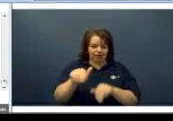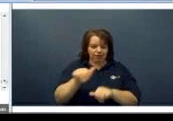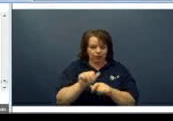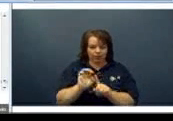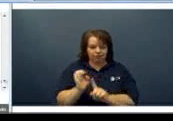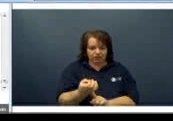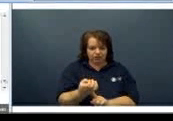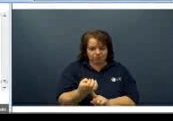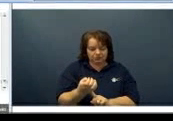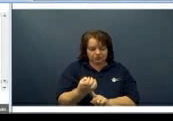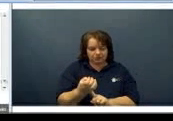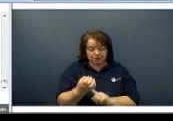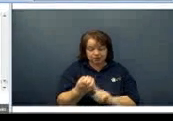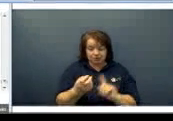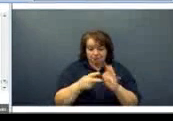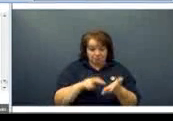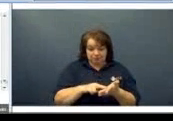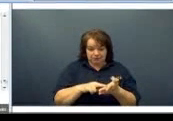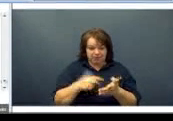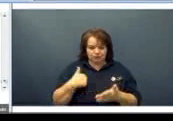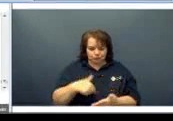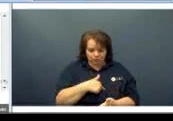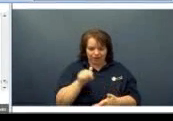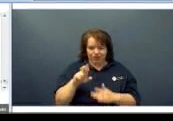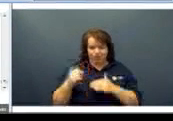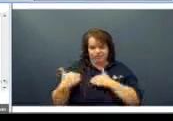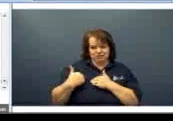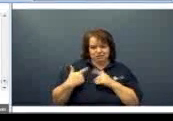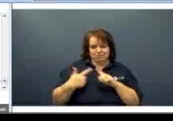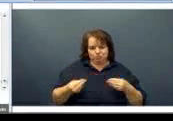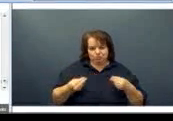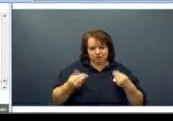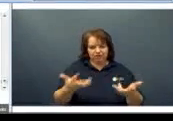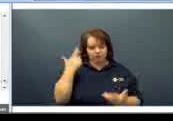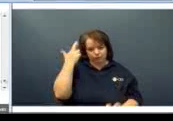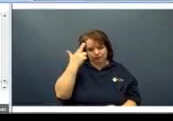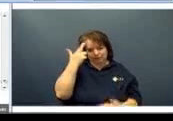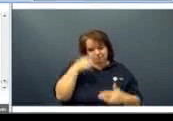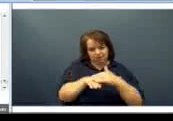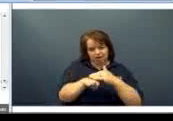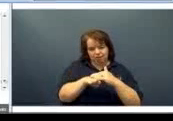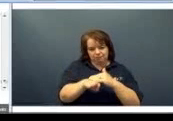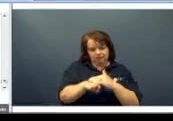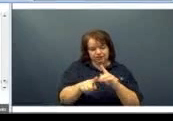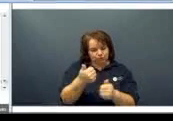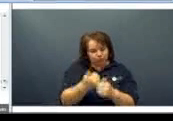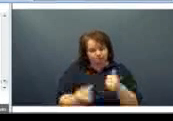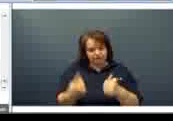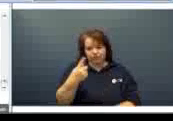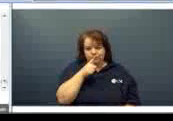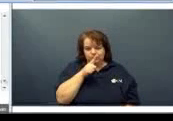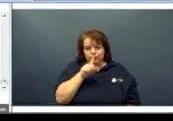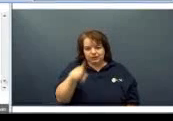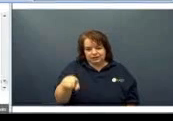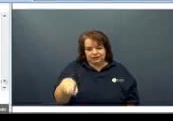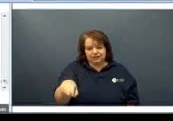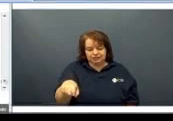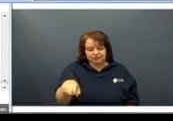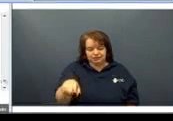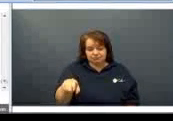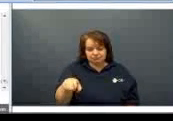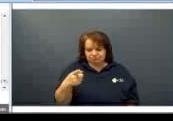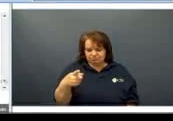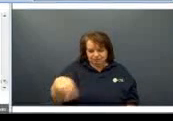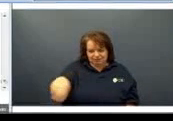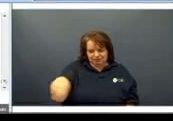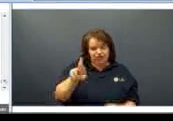their work environment. And what that means is that we are responsible to provide reasonable accommodations to everyone who needs